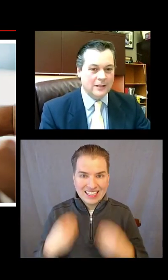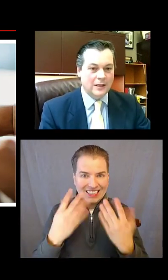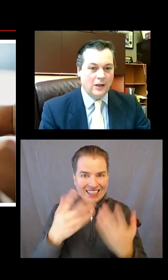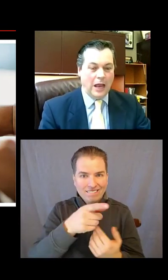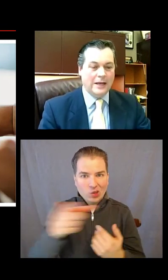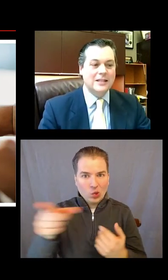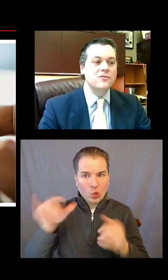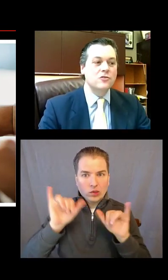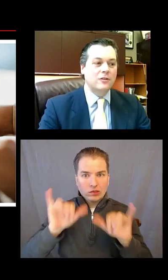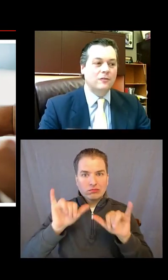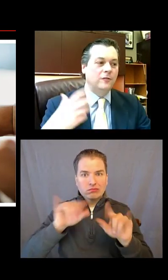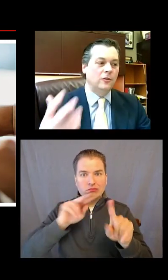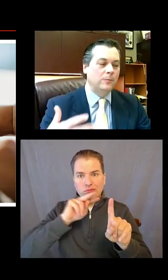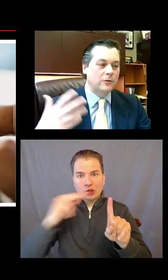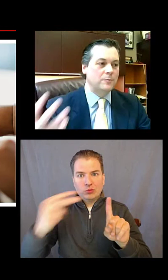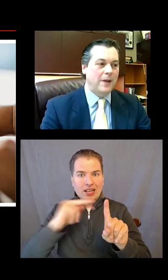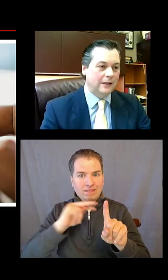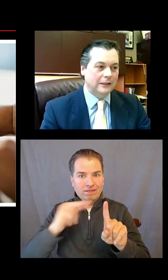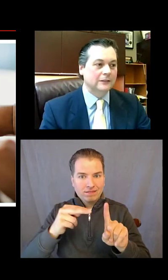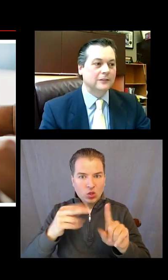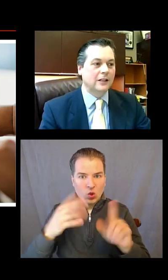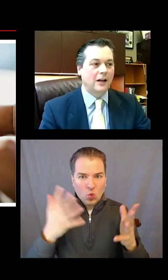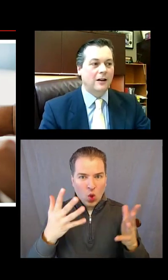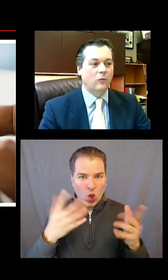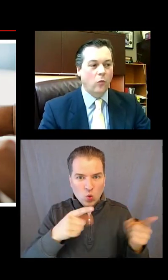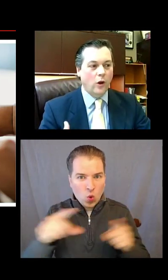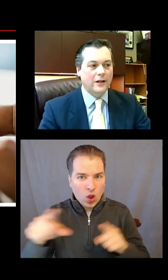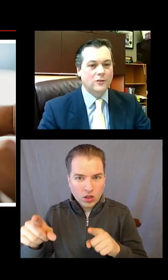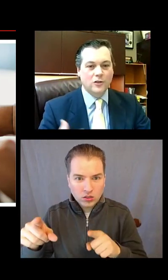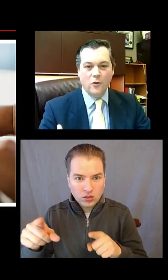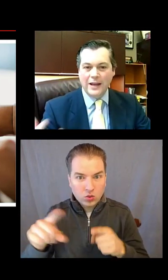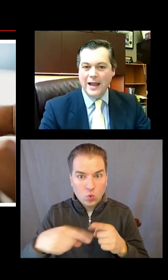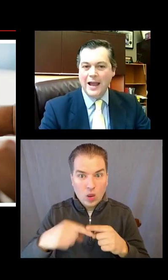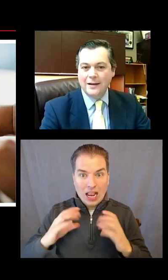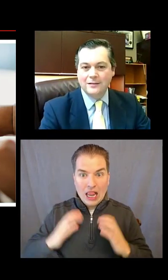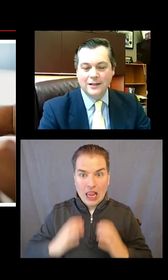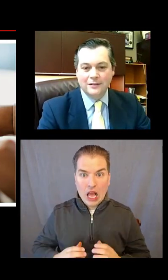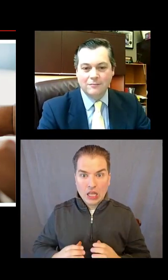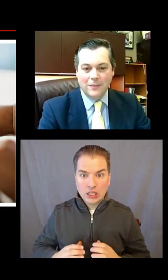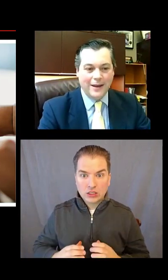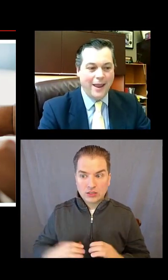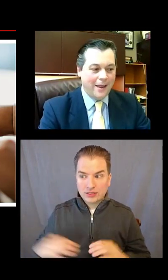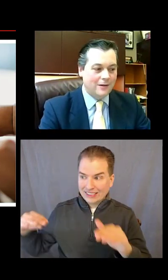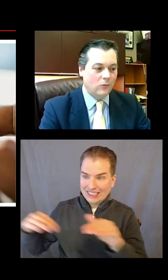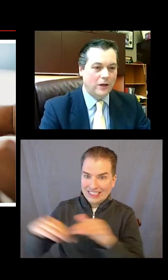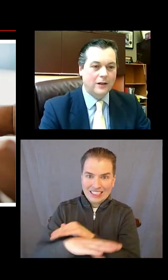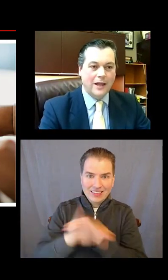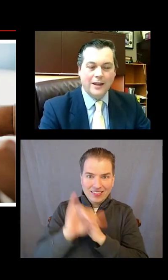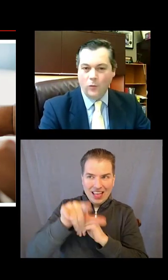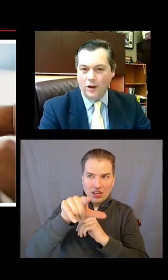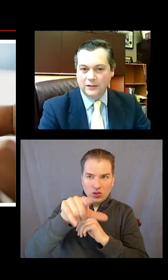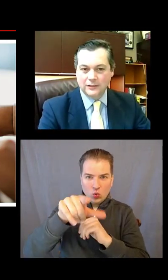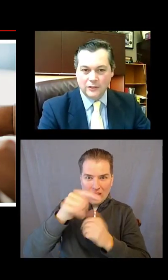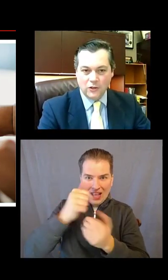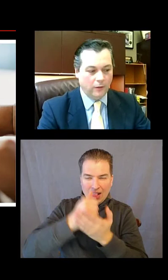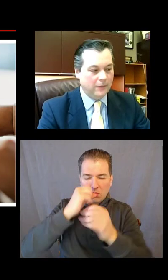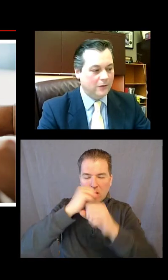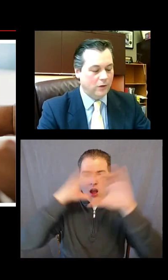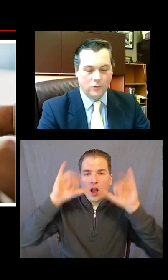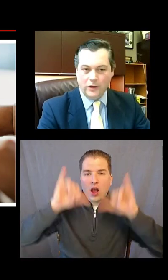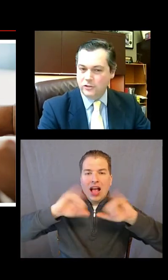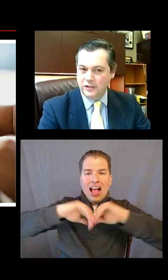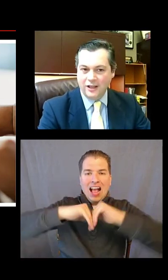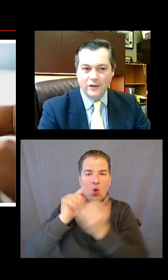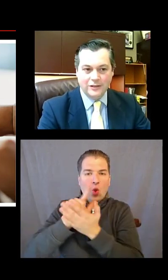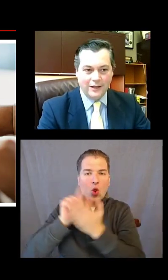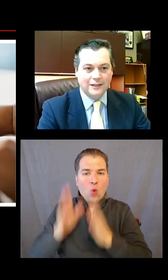that I give you the full perspective of what is going on in my head when a client walks in the door. Because